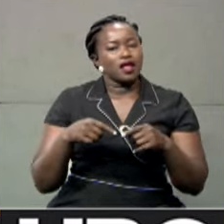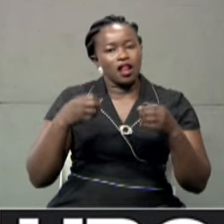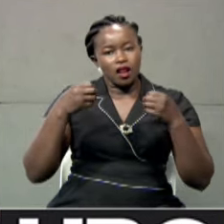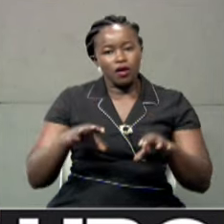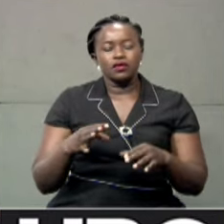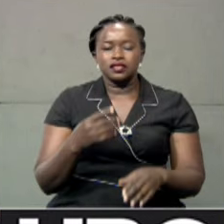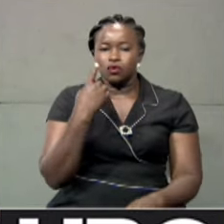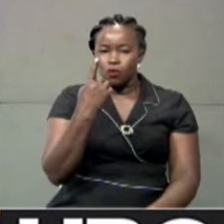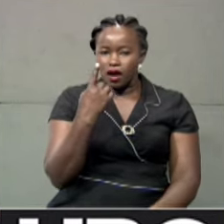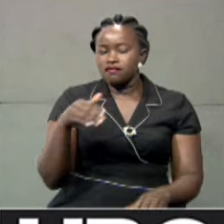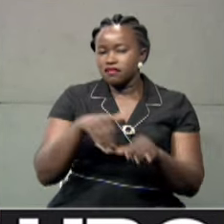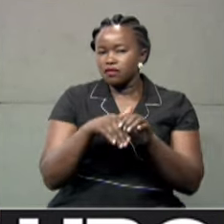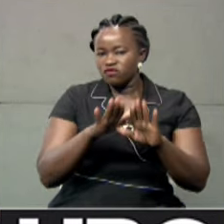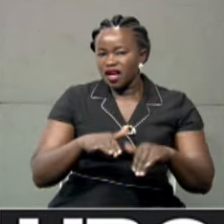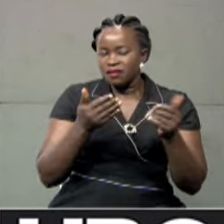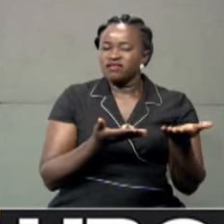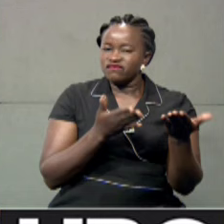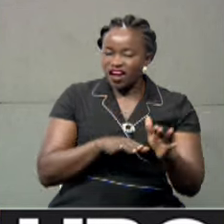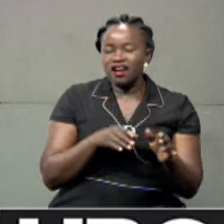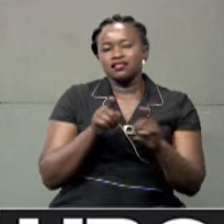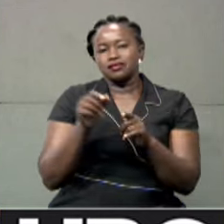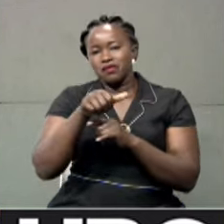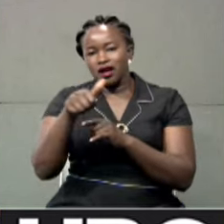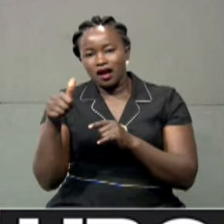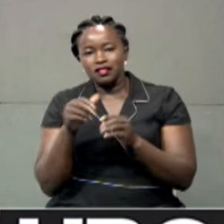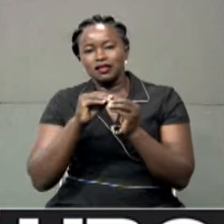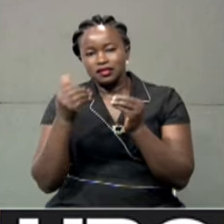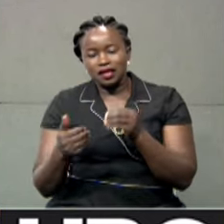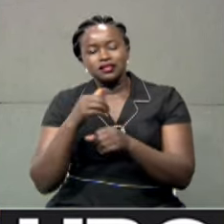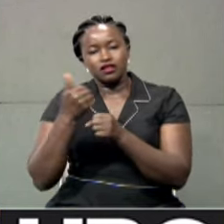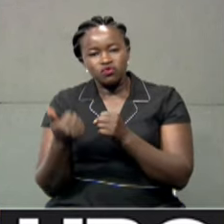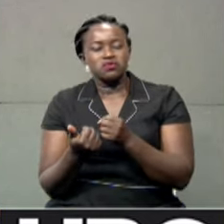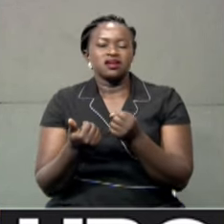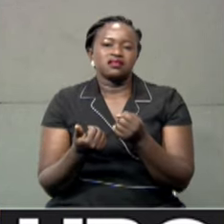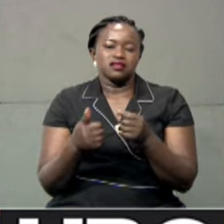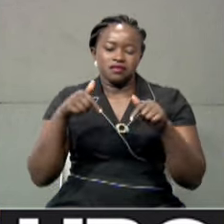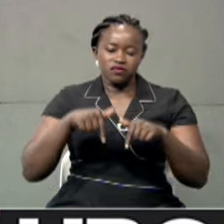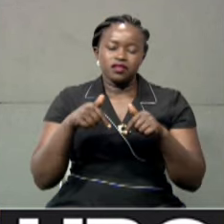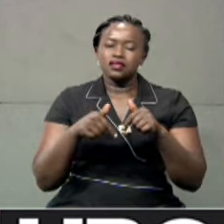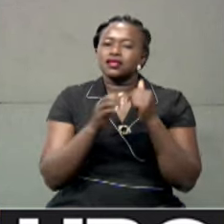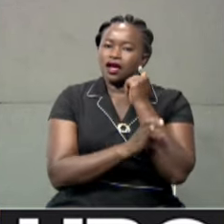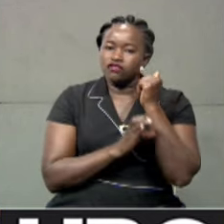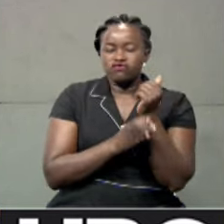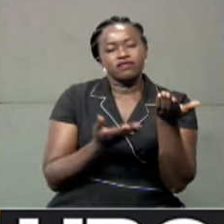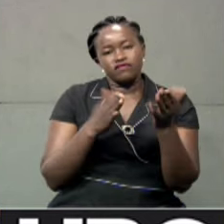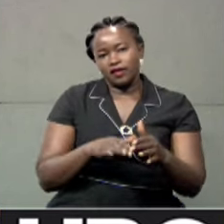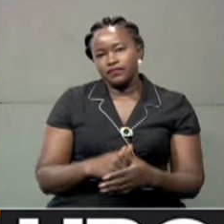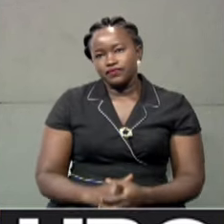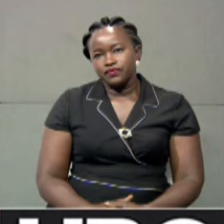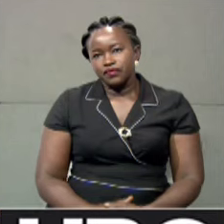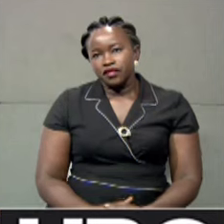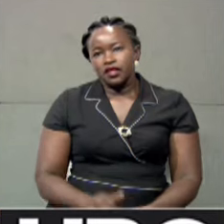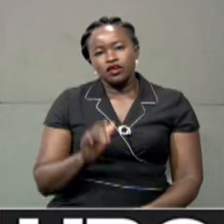one sting legislator and other eminent sons and daughters of this country.